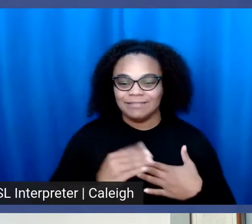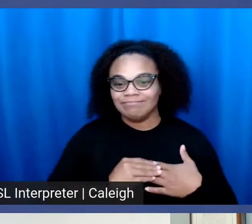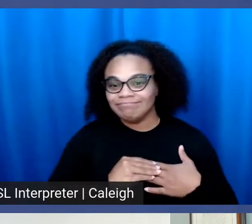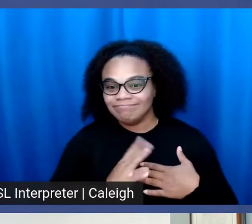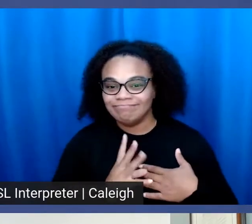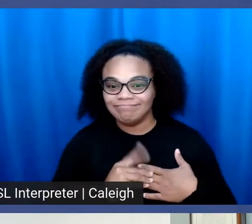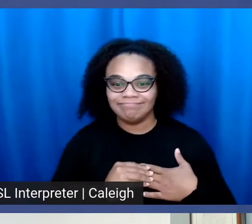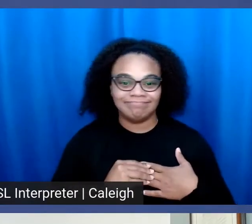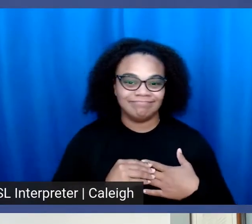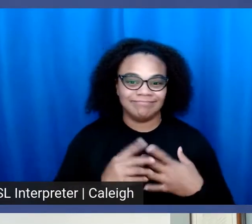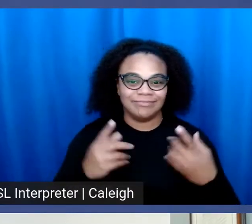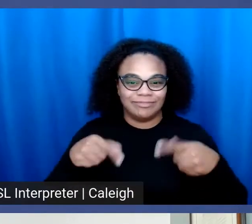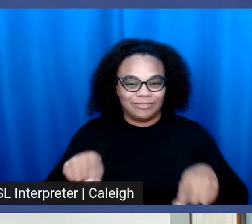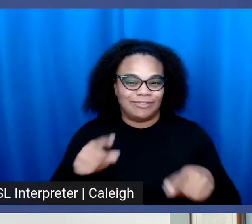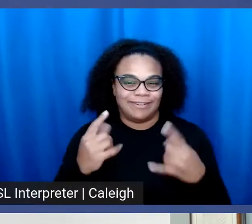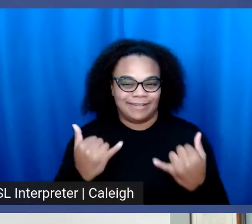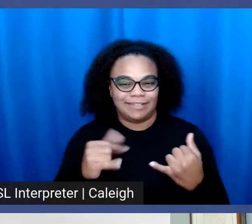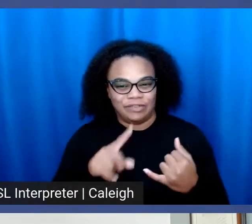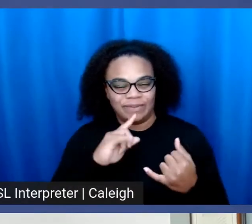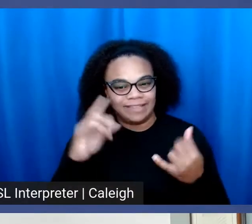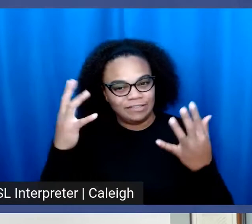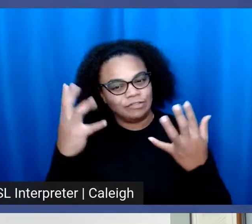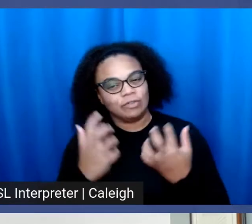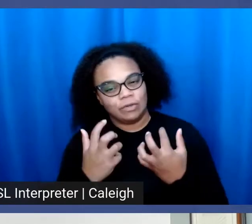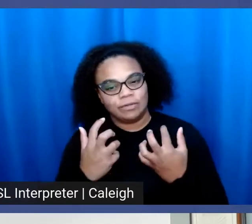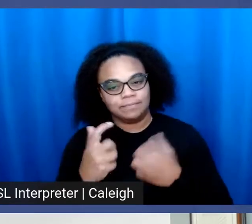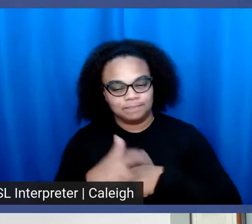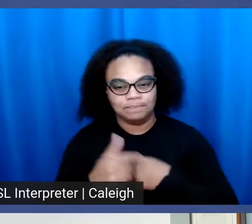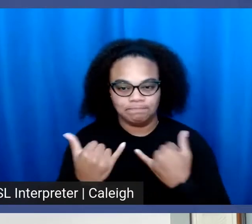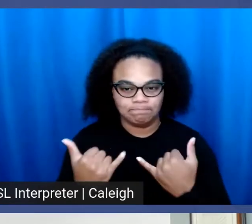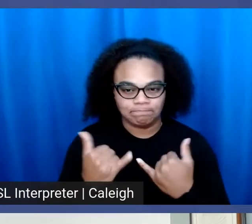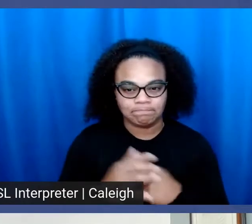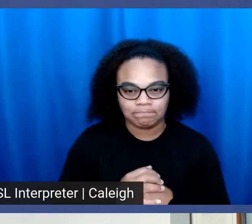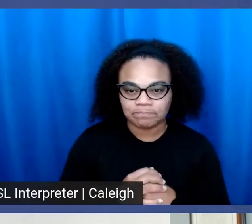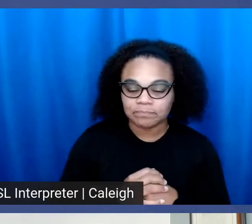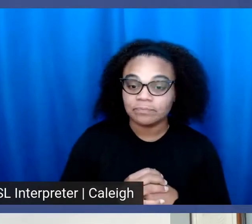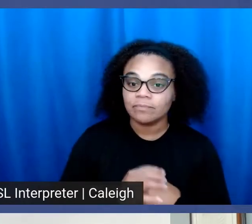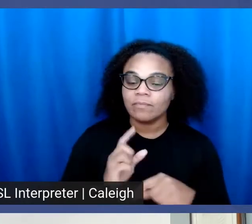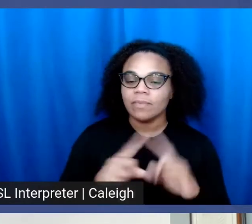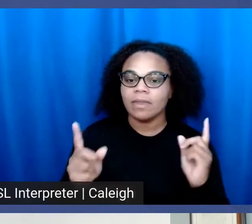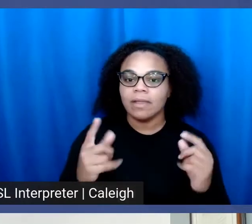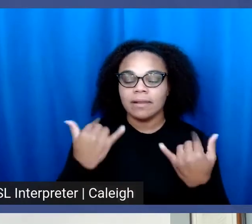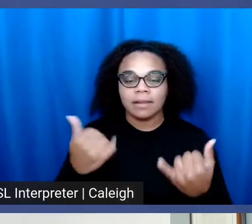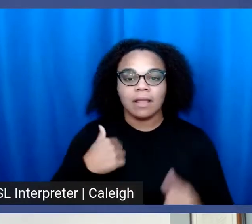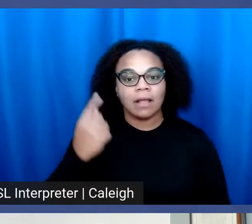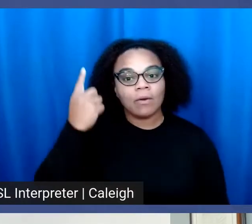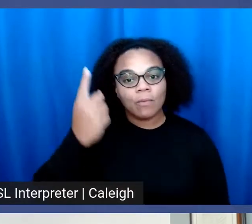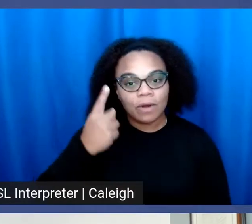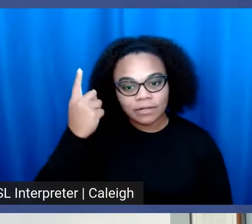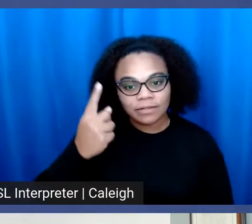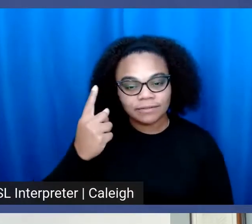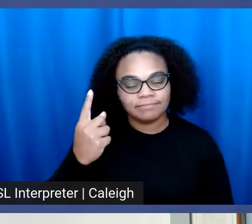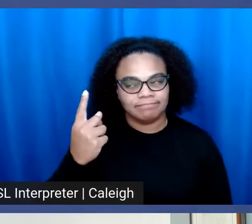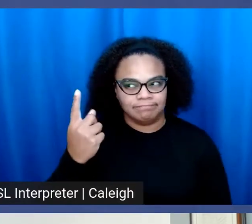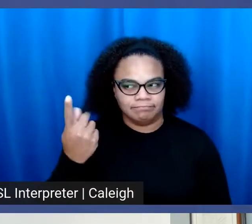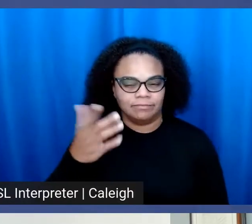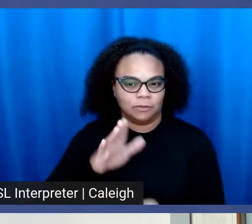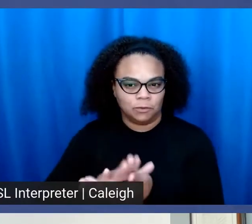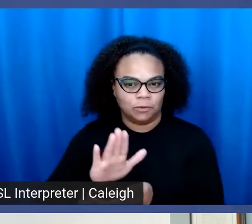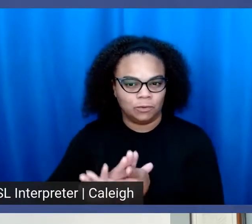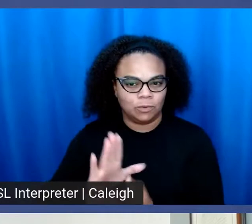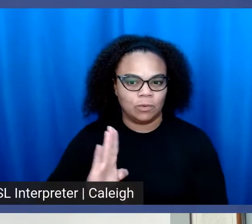dim landscape. But it makes me wonder about school boards.